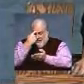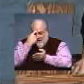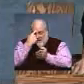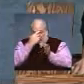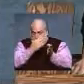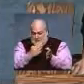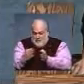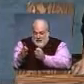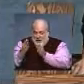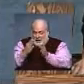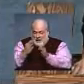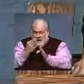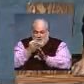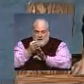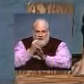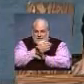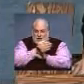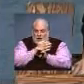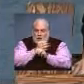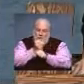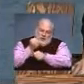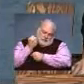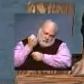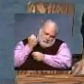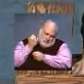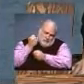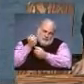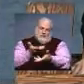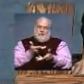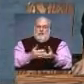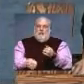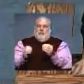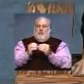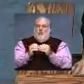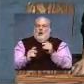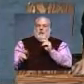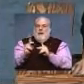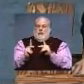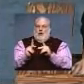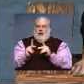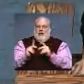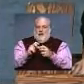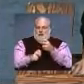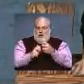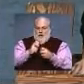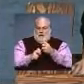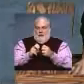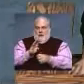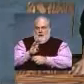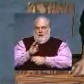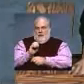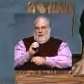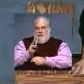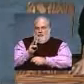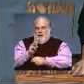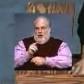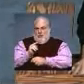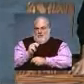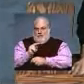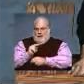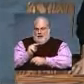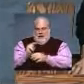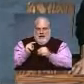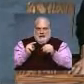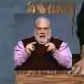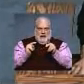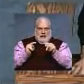we explode more people into the situation that we have on Bowman and Canis. In the last